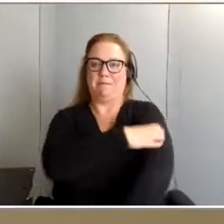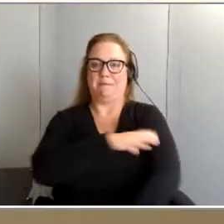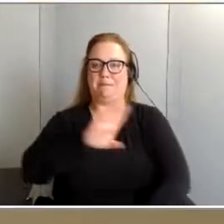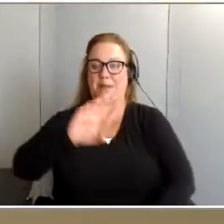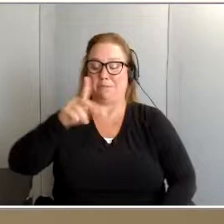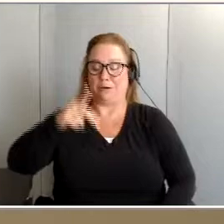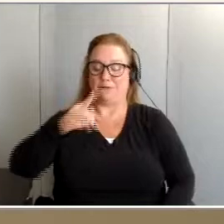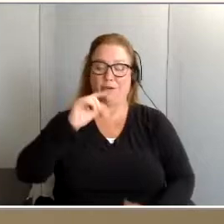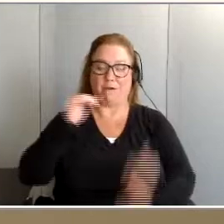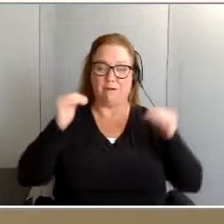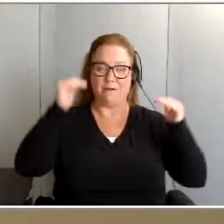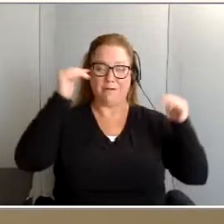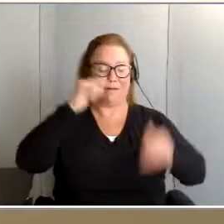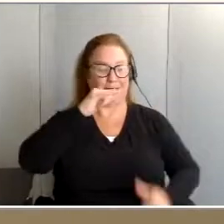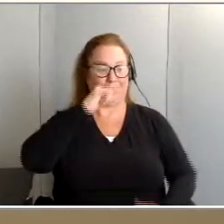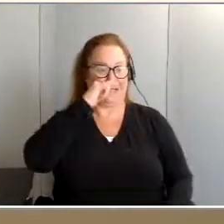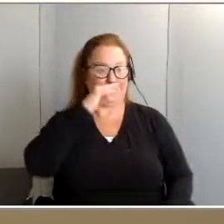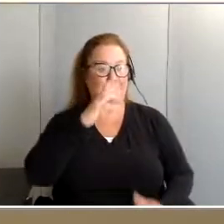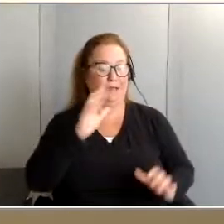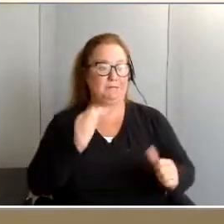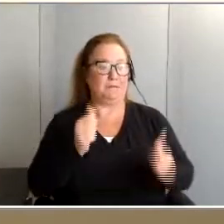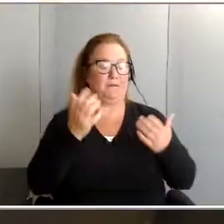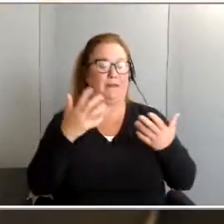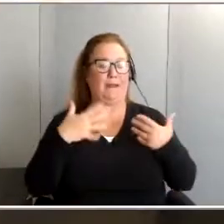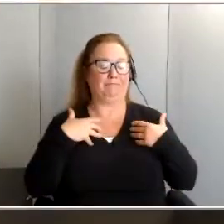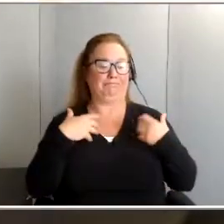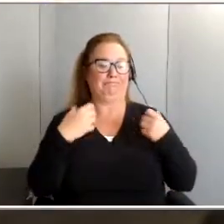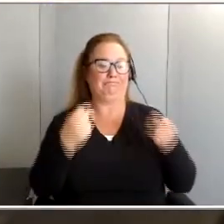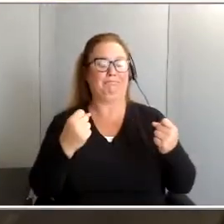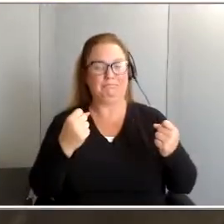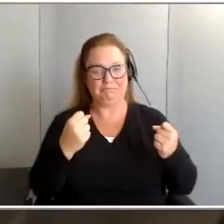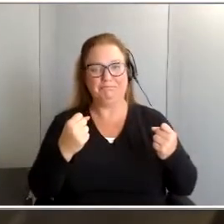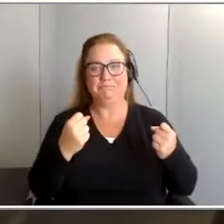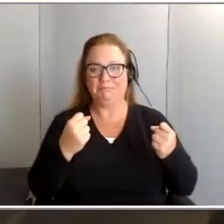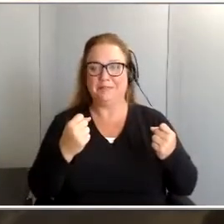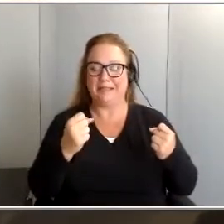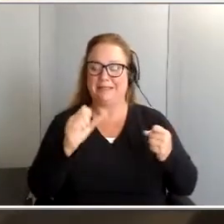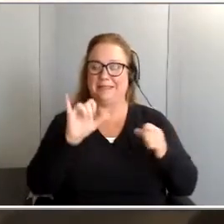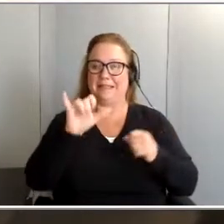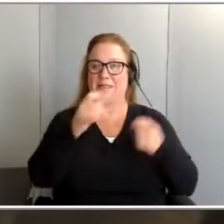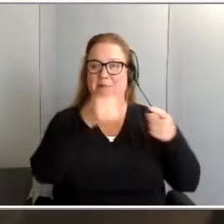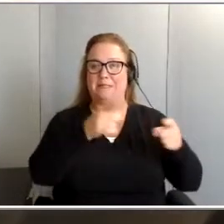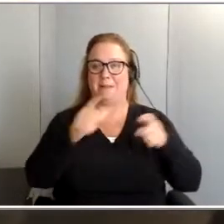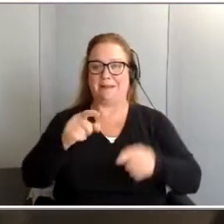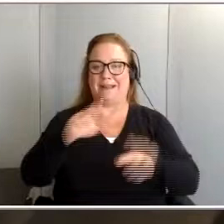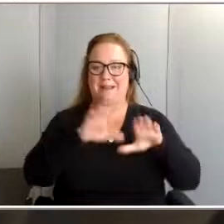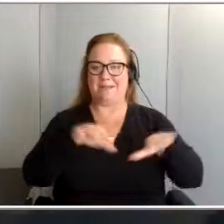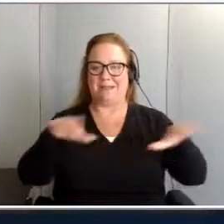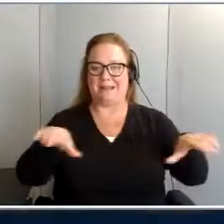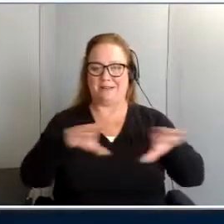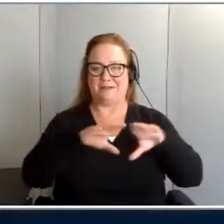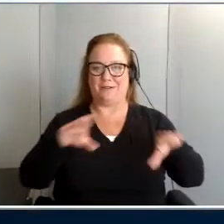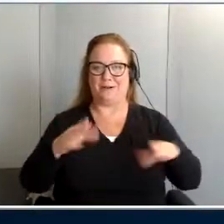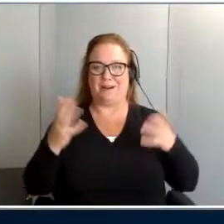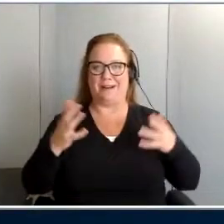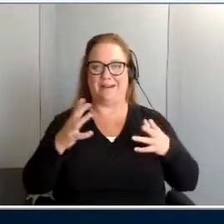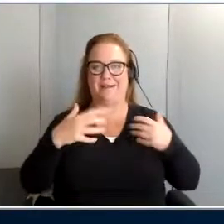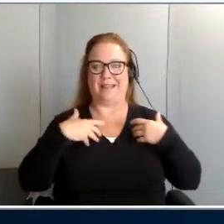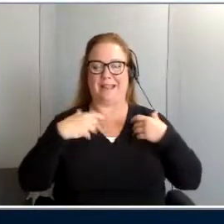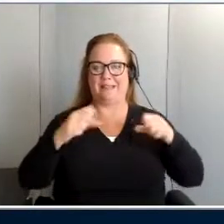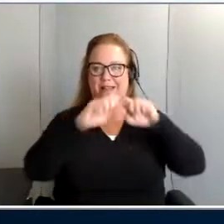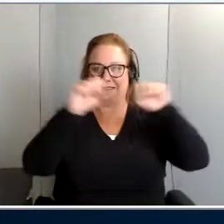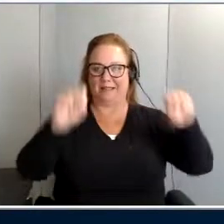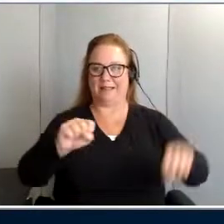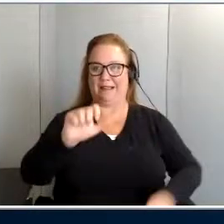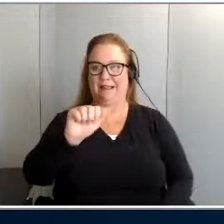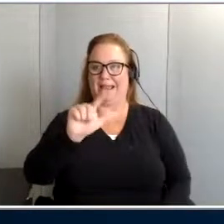a comforting source of healing. And that is exactly what is happening up on the pediatric floor here at the health system, where Alan Van Zant is